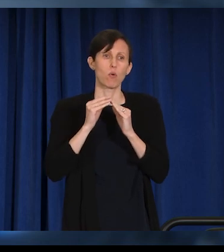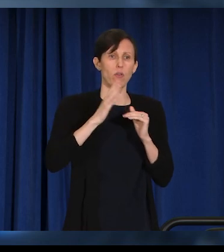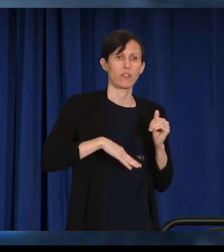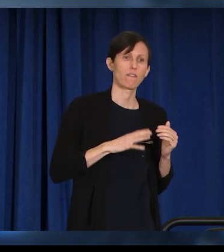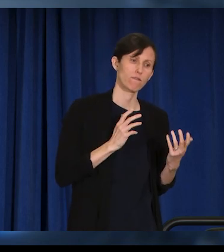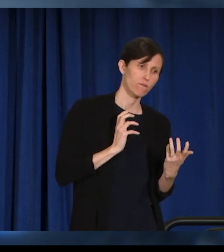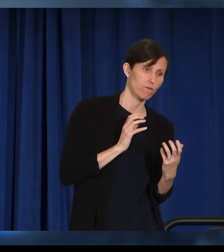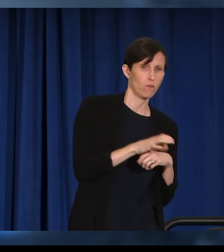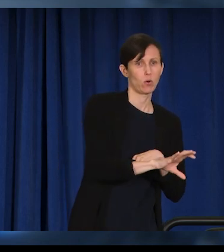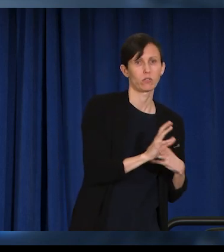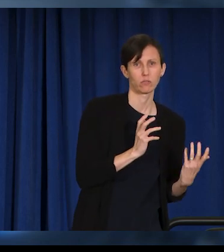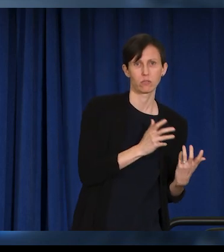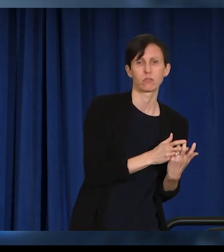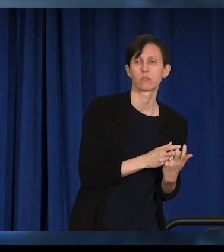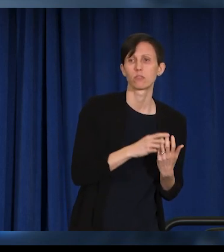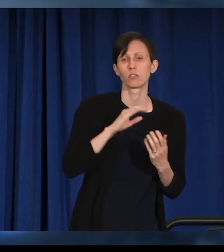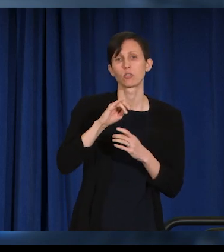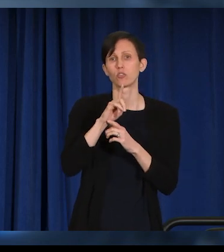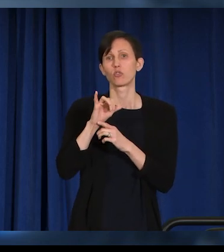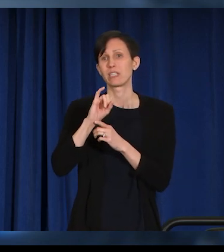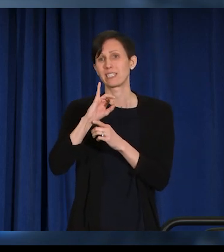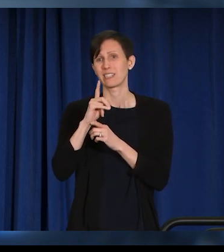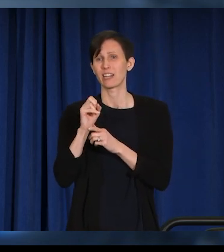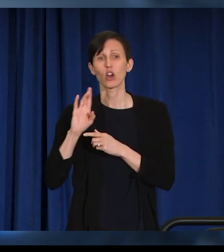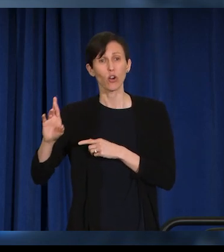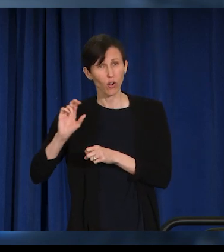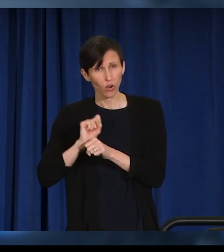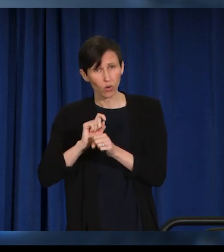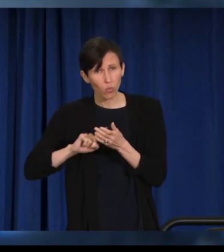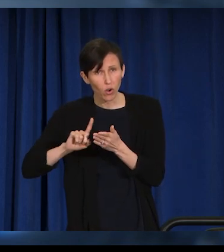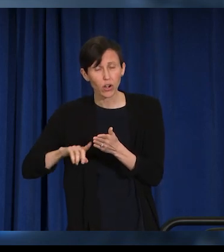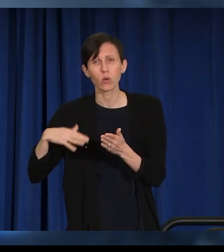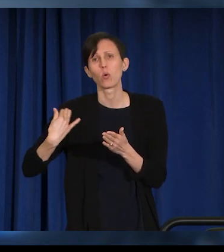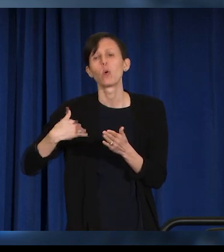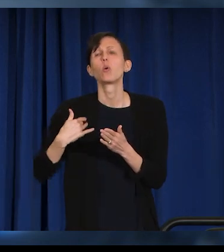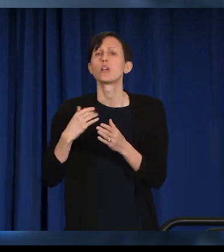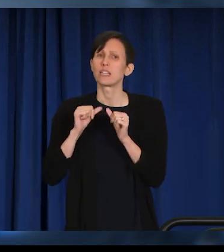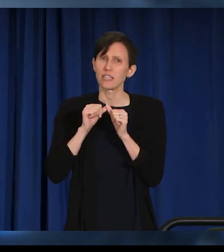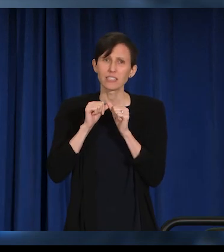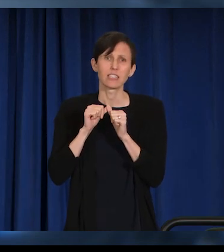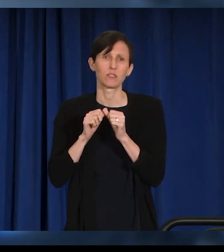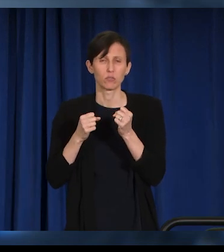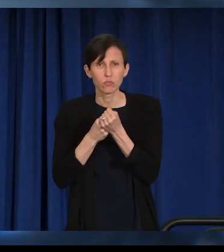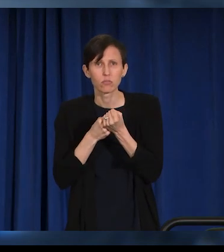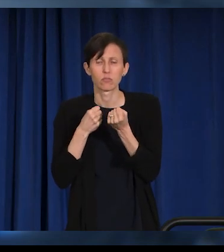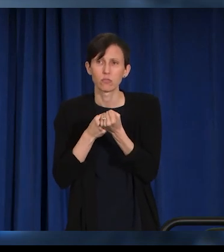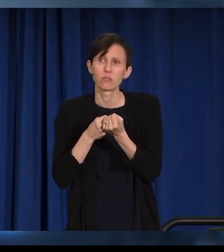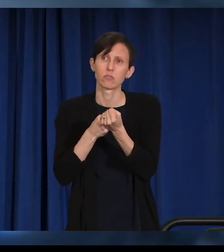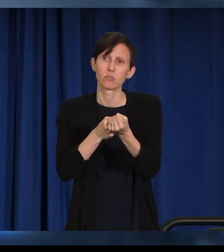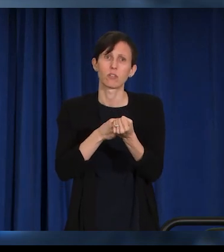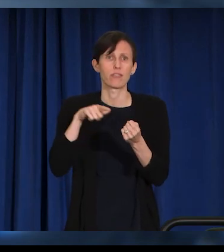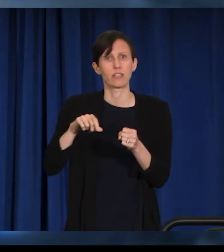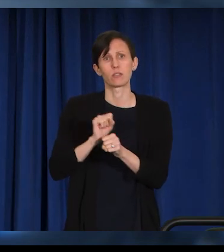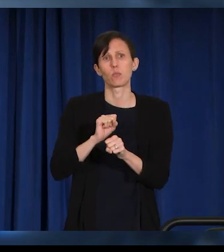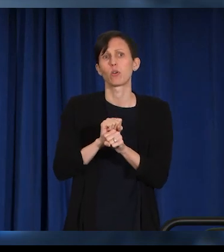Judy Singer's work remains foundational to this growing movement and continues to inspire advocacy worldwide.